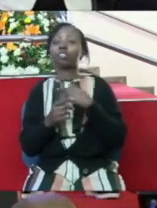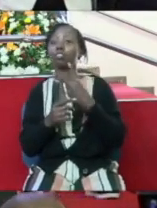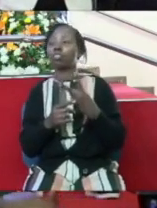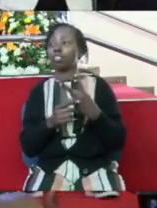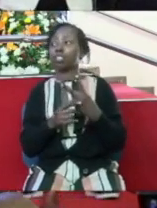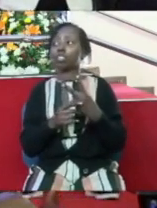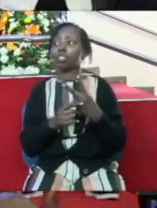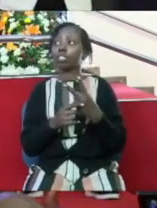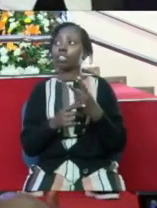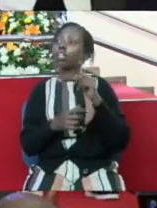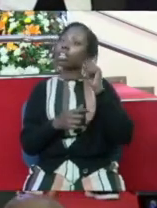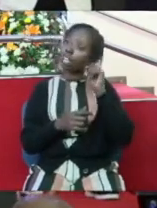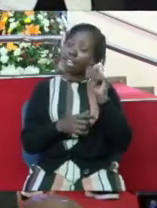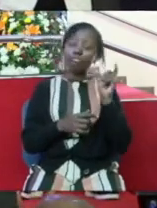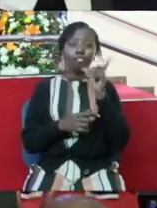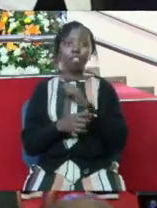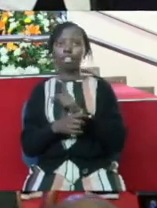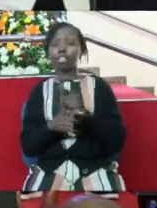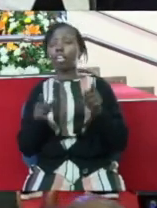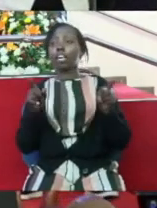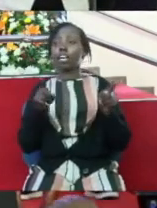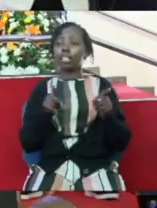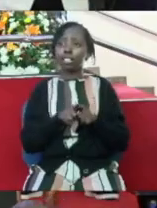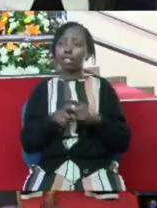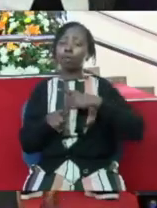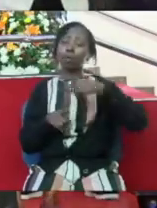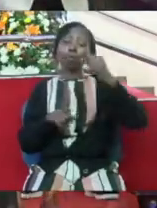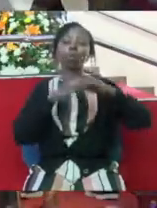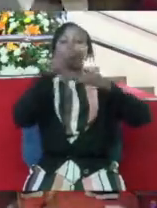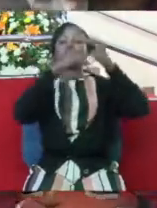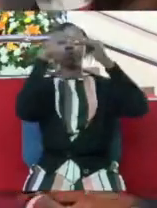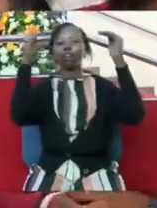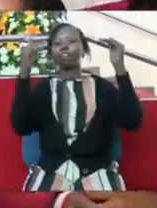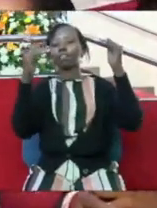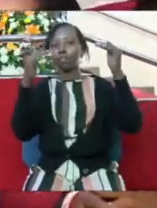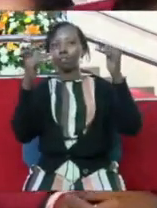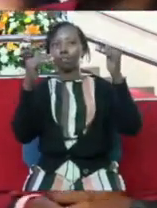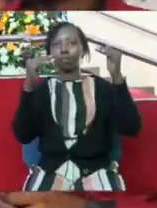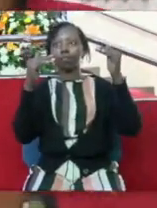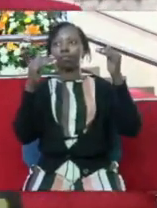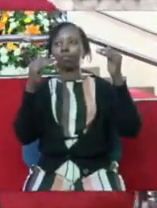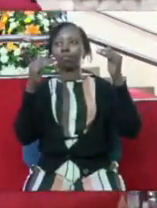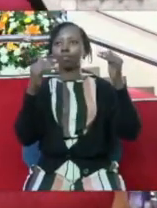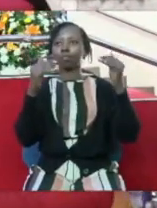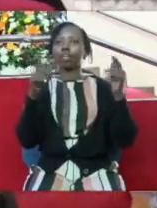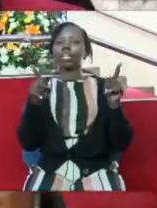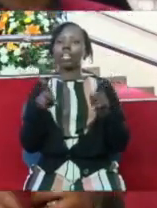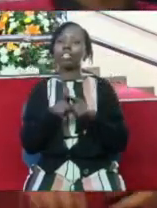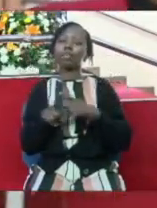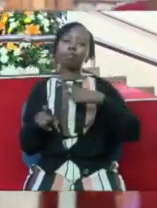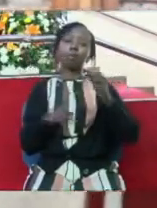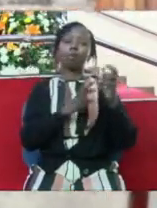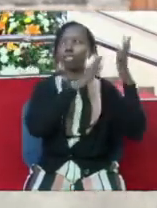hear, hautasikia tu, but you'll also be taken up in heaven. Utaenda tu pamoja naye mbinguni. You'll go rejoicing with him. Utaenda